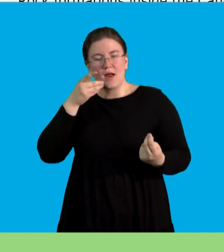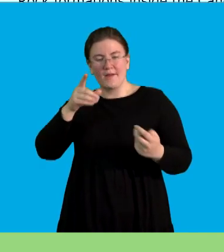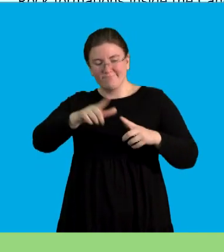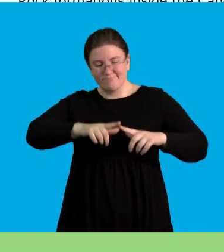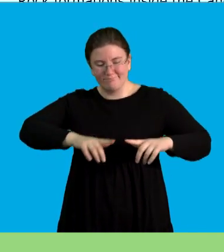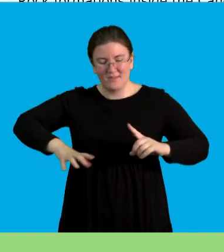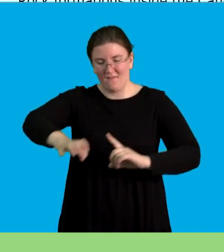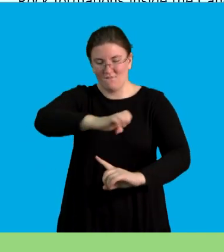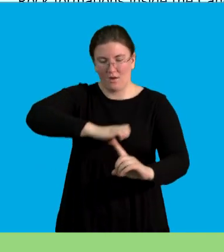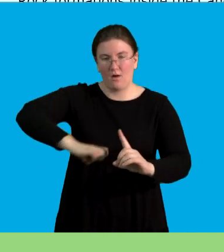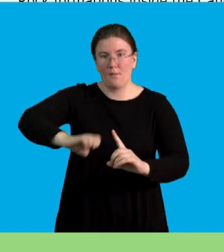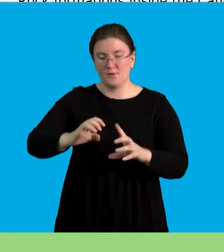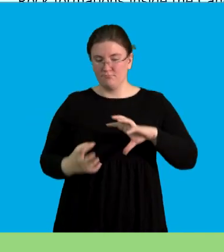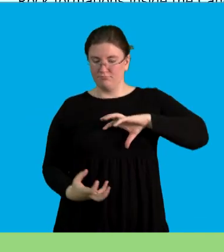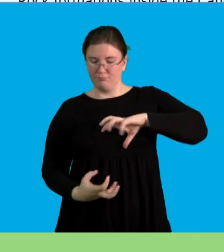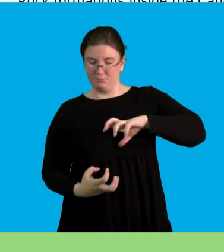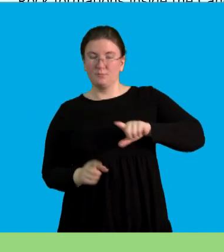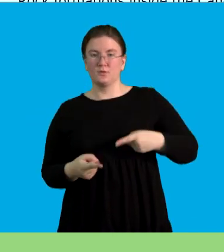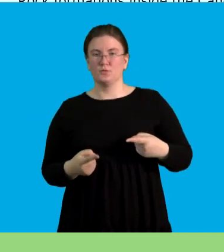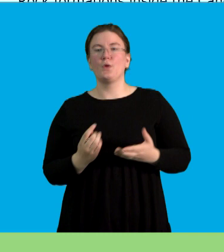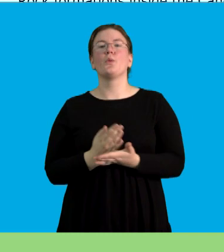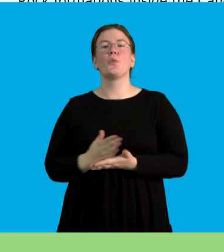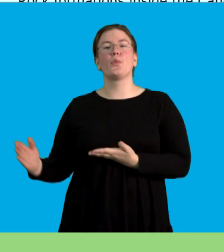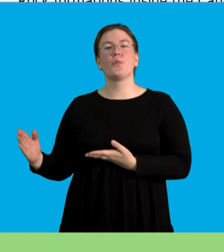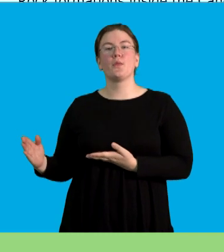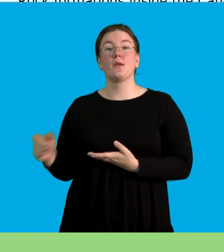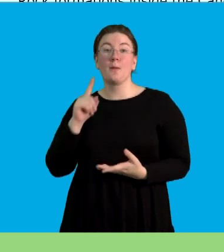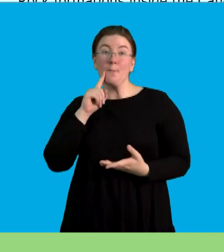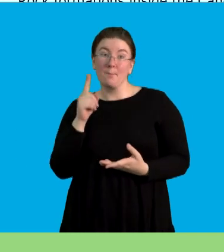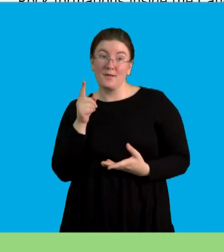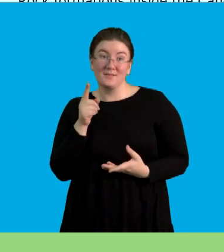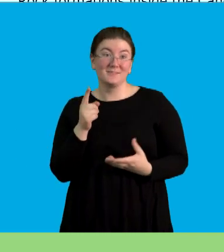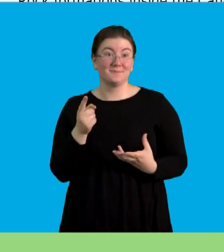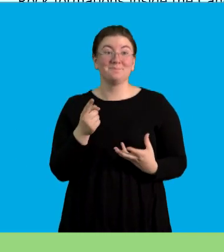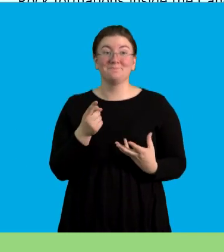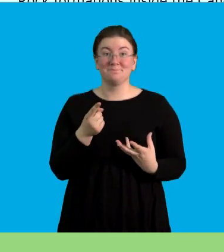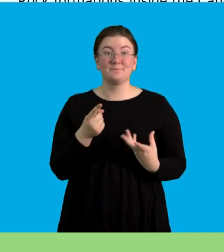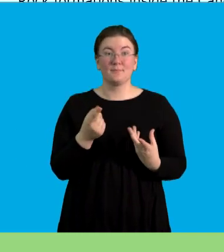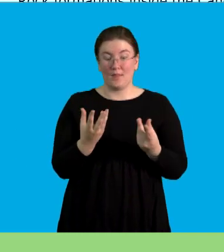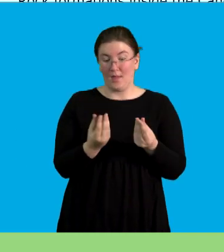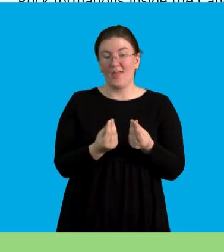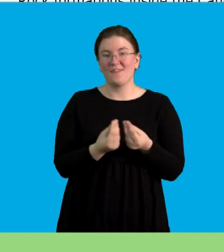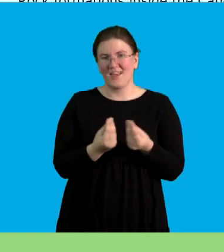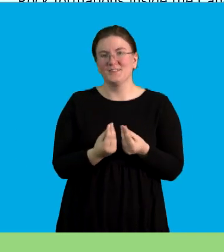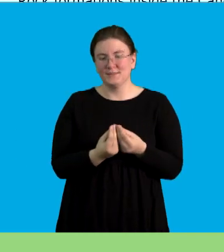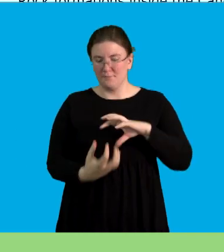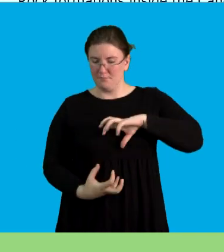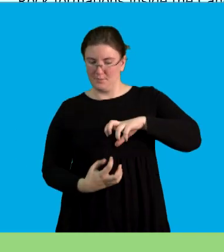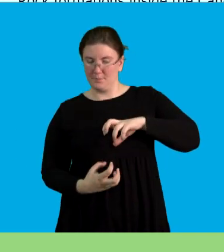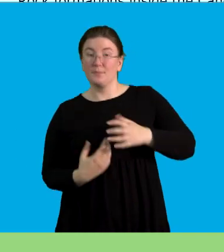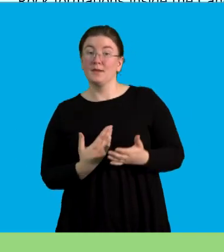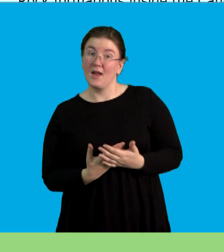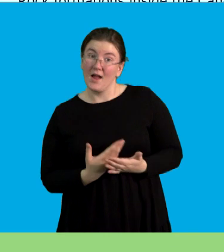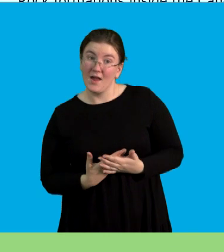terrestrial environment became extinct, but individuals that could adapt survived and formed